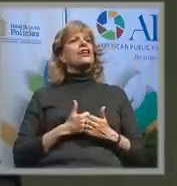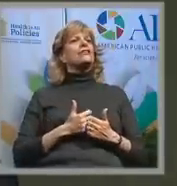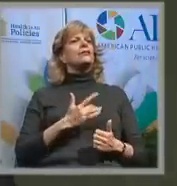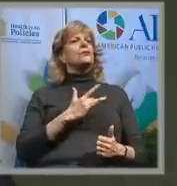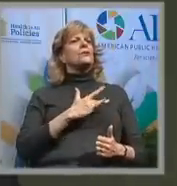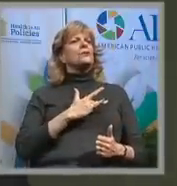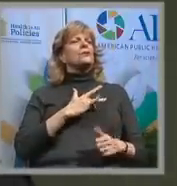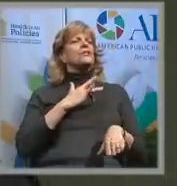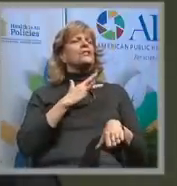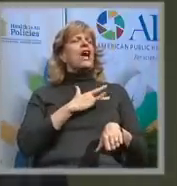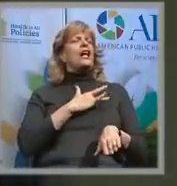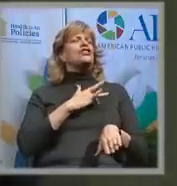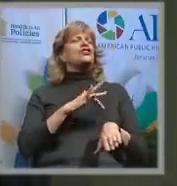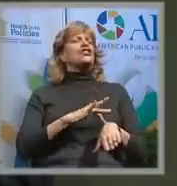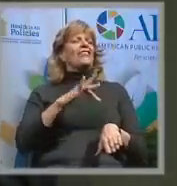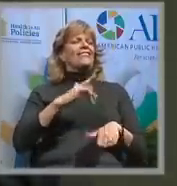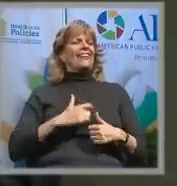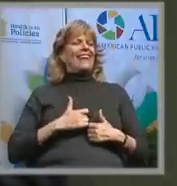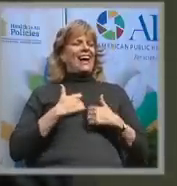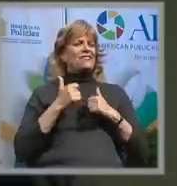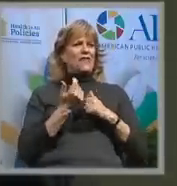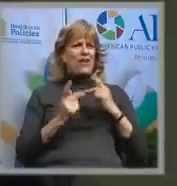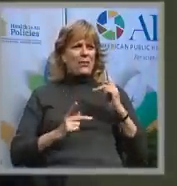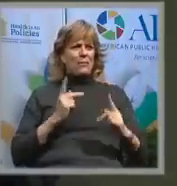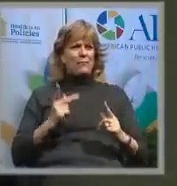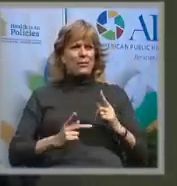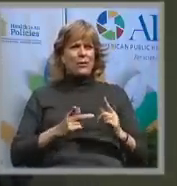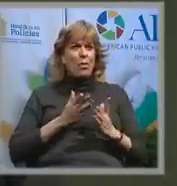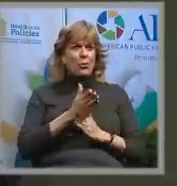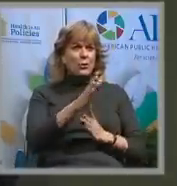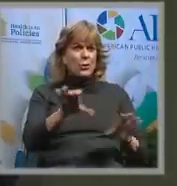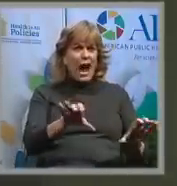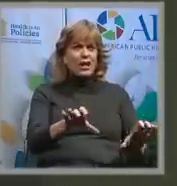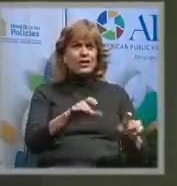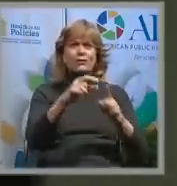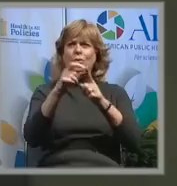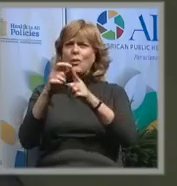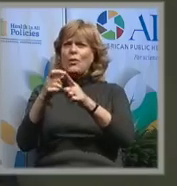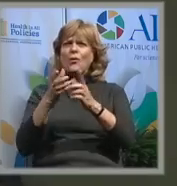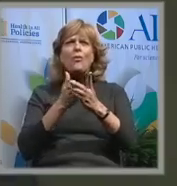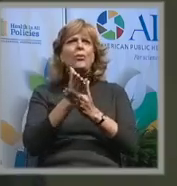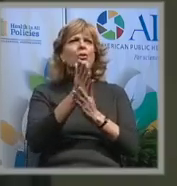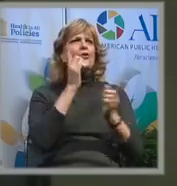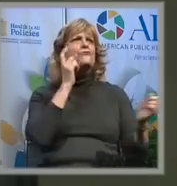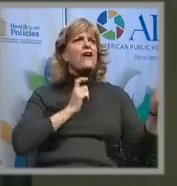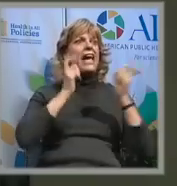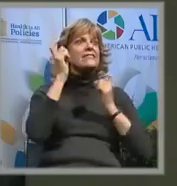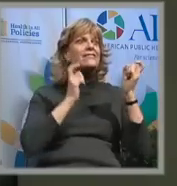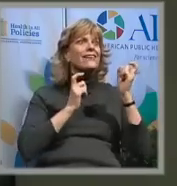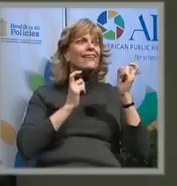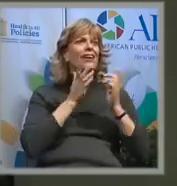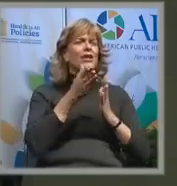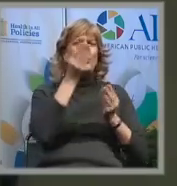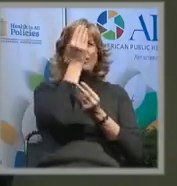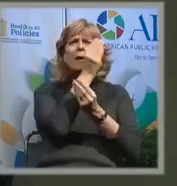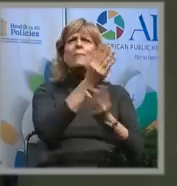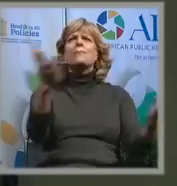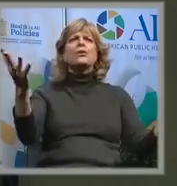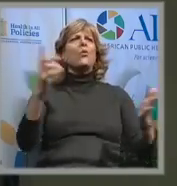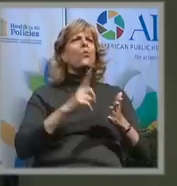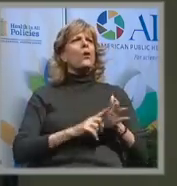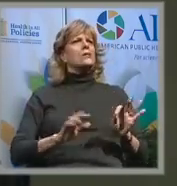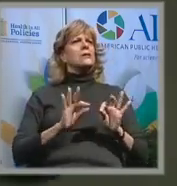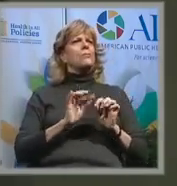the lives of other people. And through your actions and your words, through your face, you will let people know what